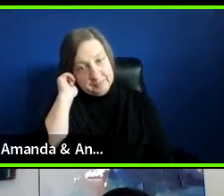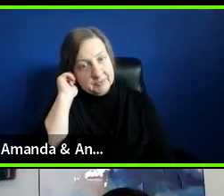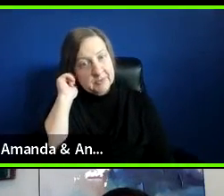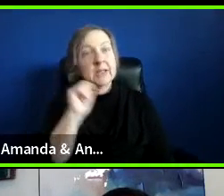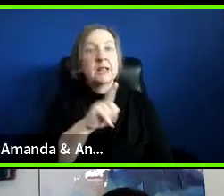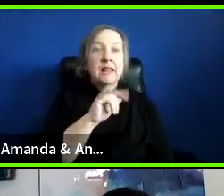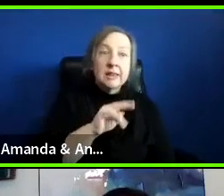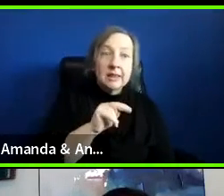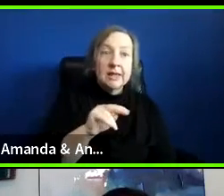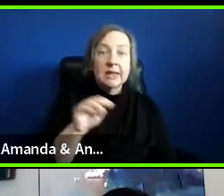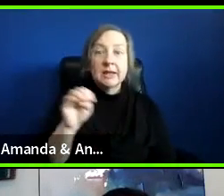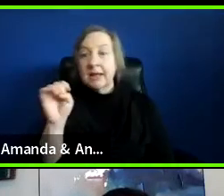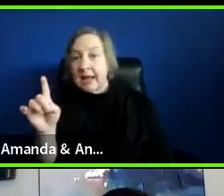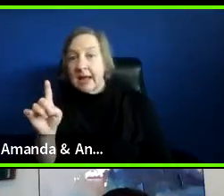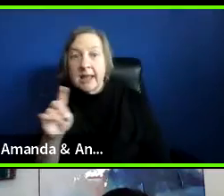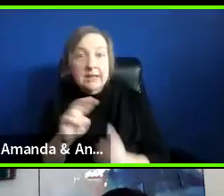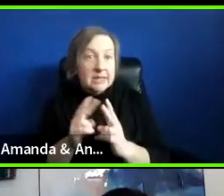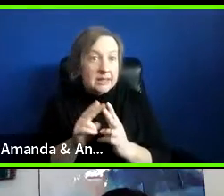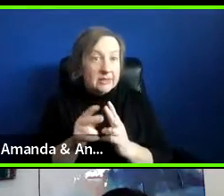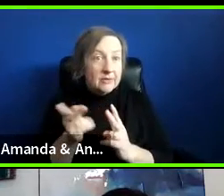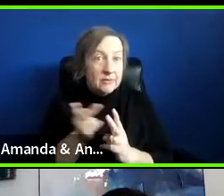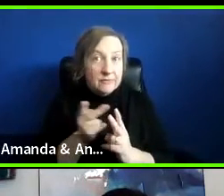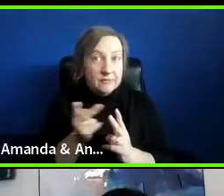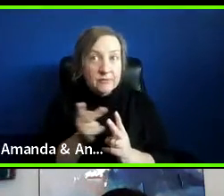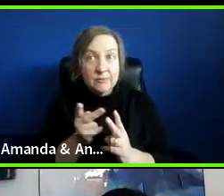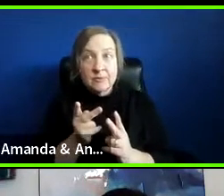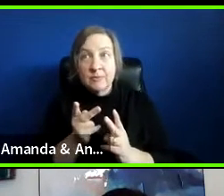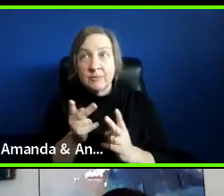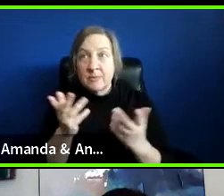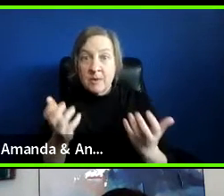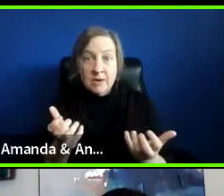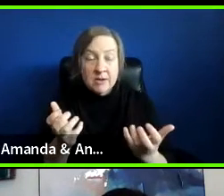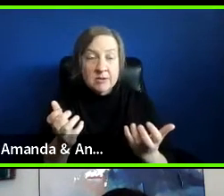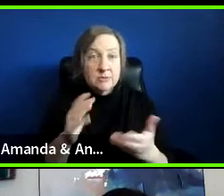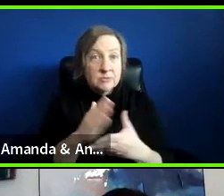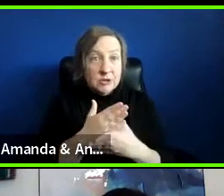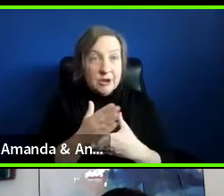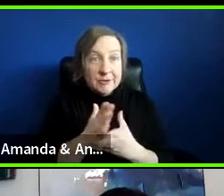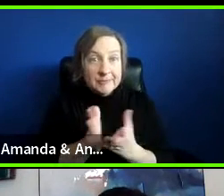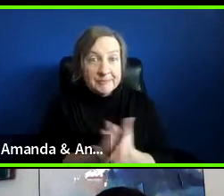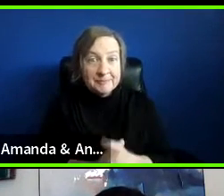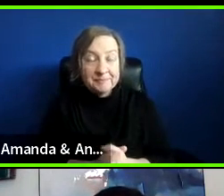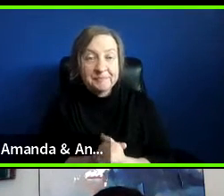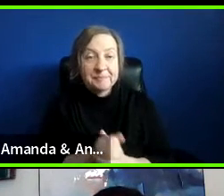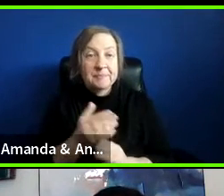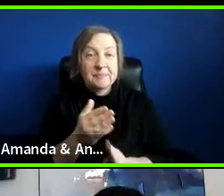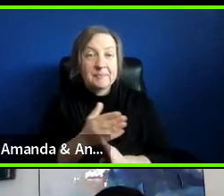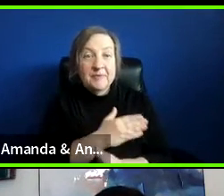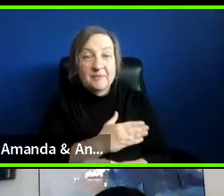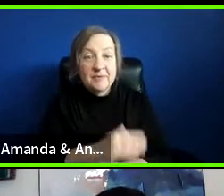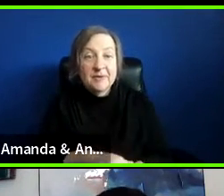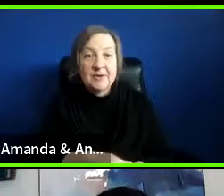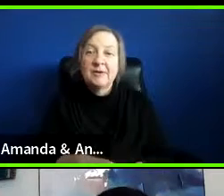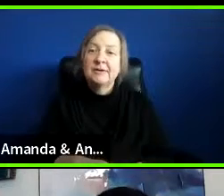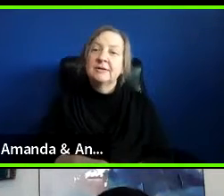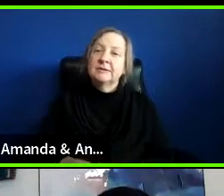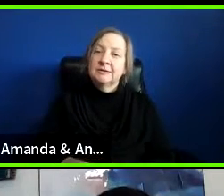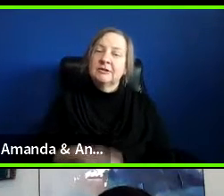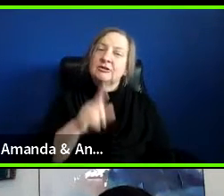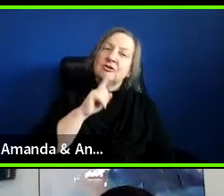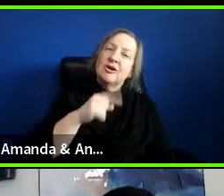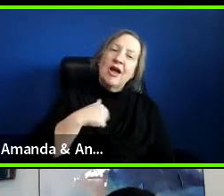Ed, do either of you want to share? before we move on? Sure, I will.